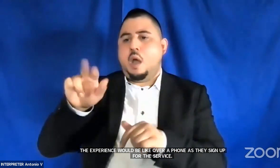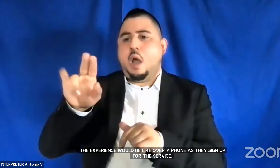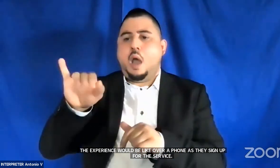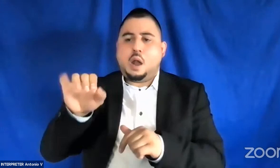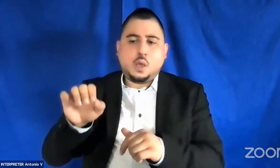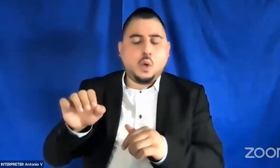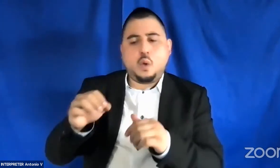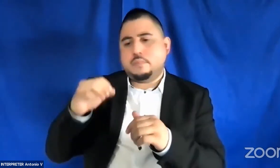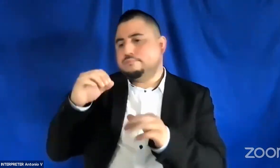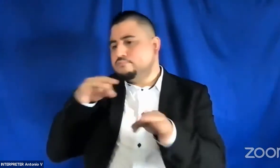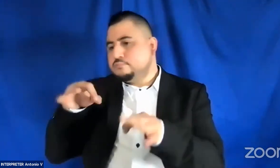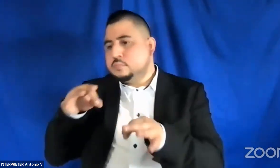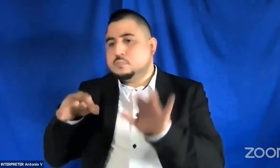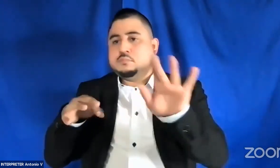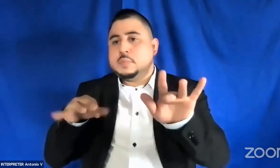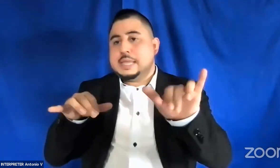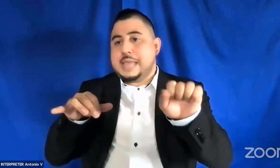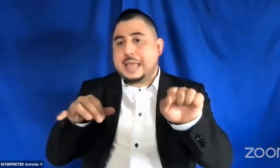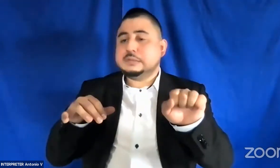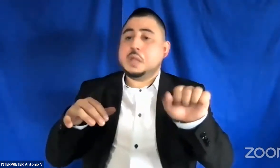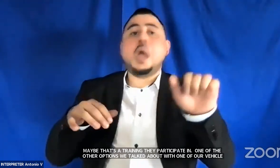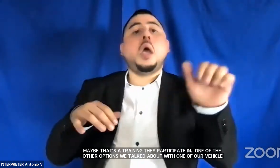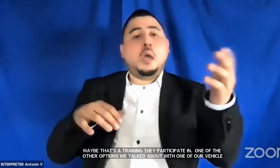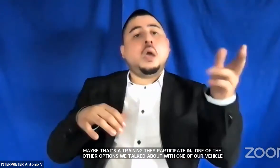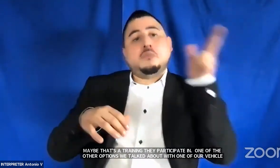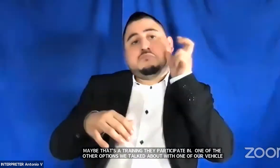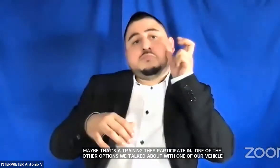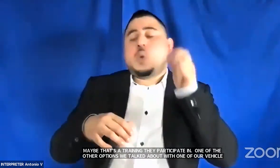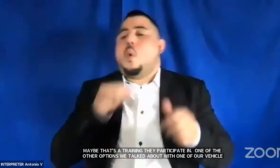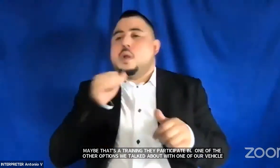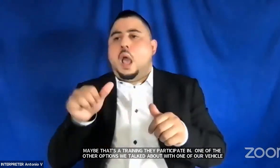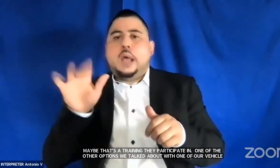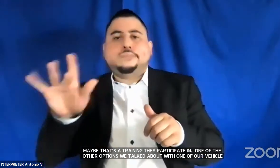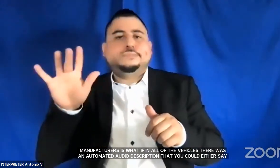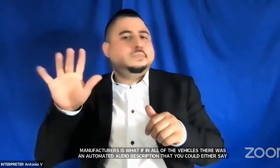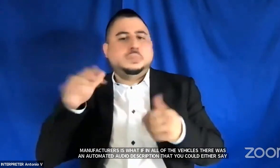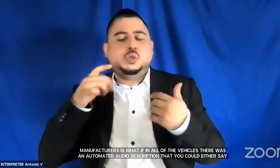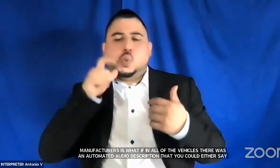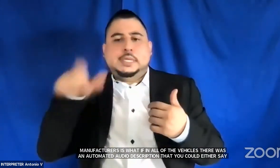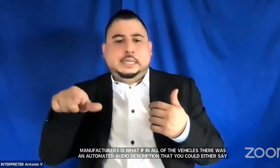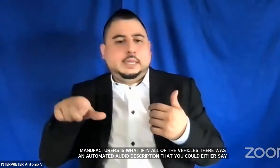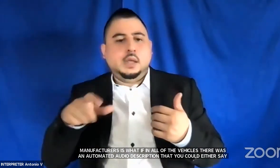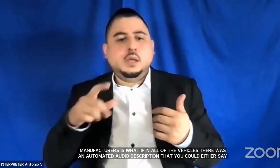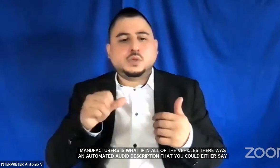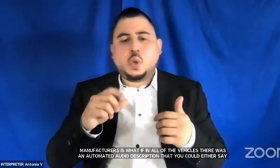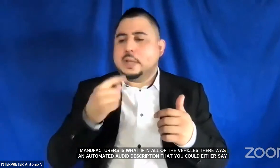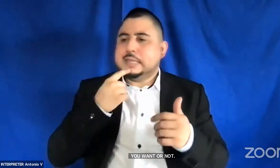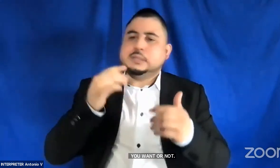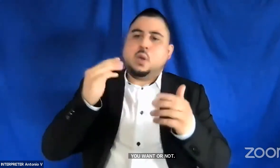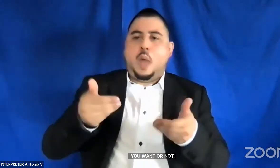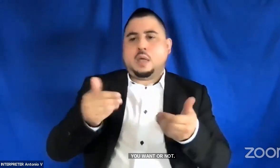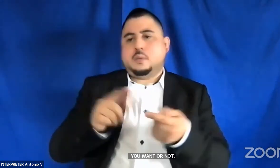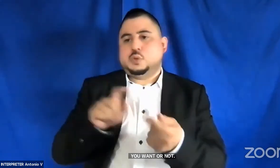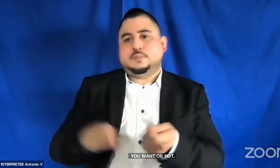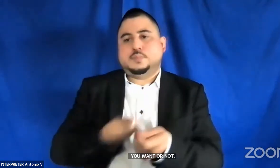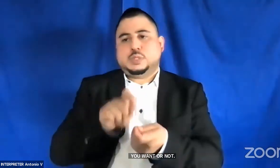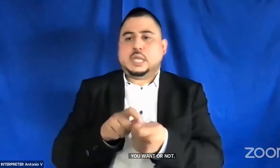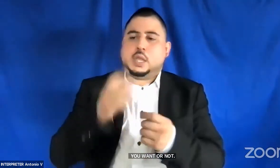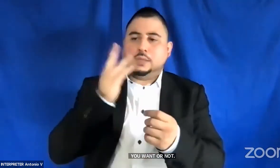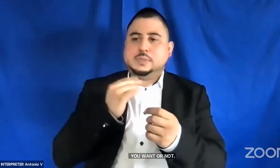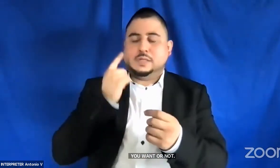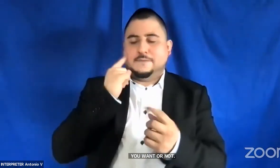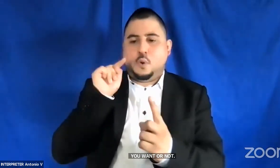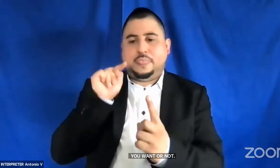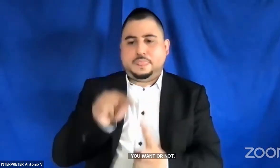say you want or not. So as you enter the vehicle, there could be sensors in place that says, welcome to this particular experience. For